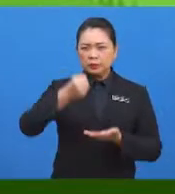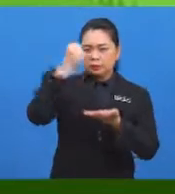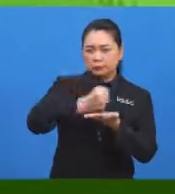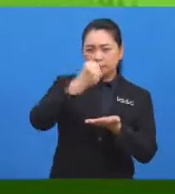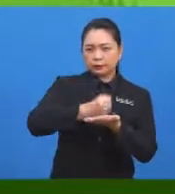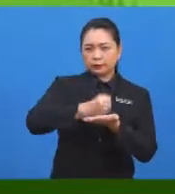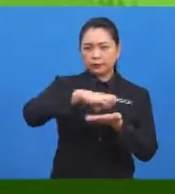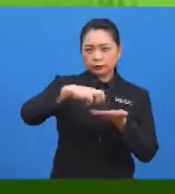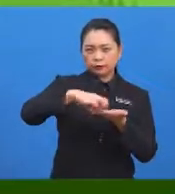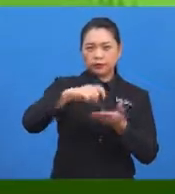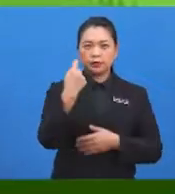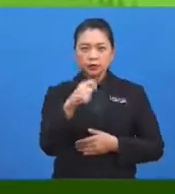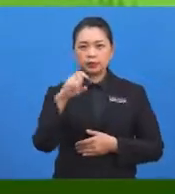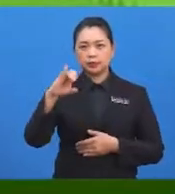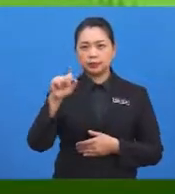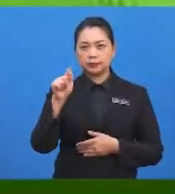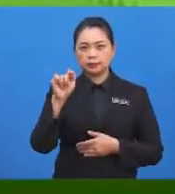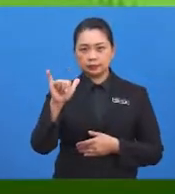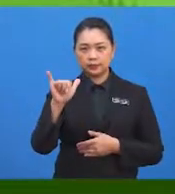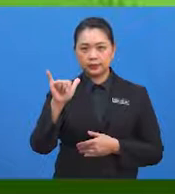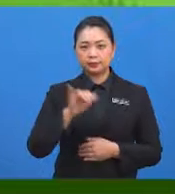smashed the city.